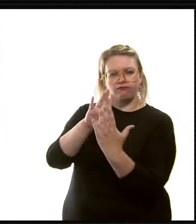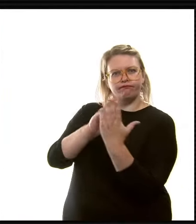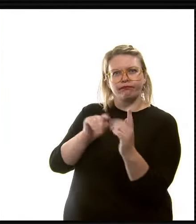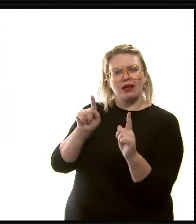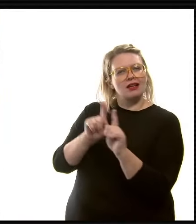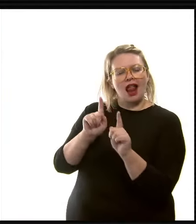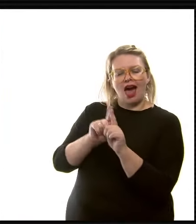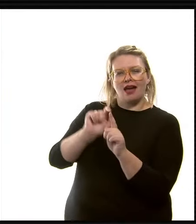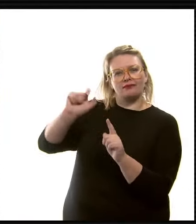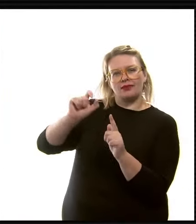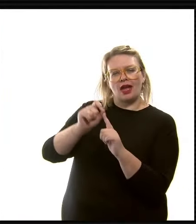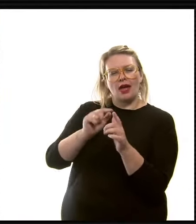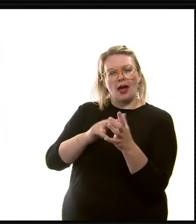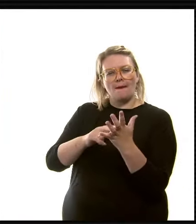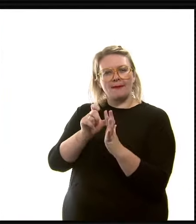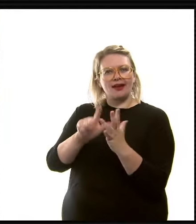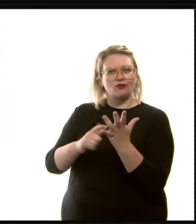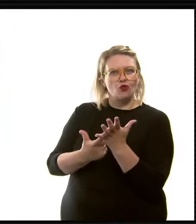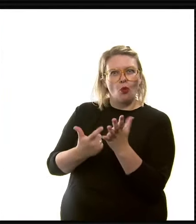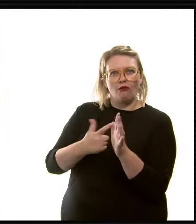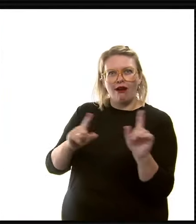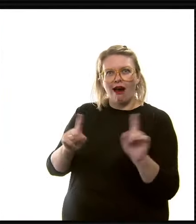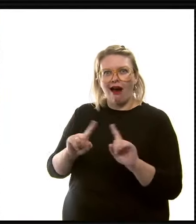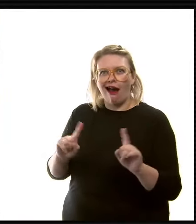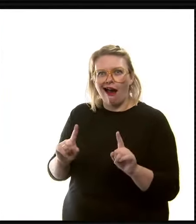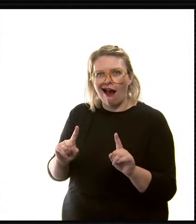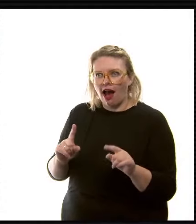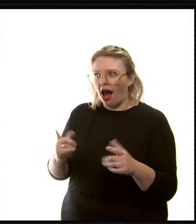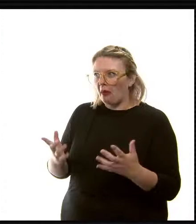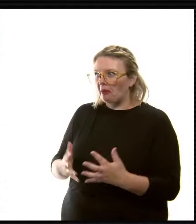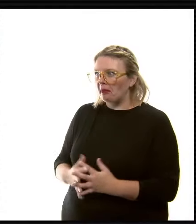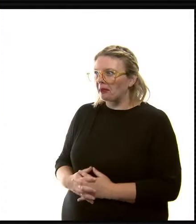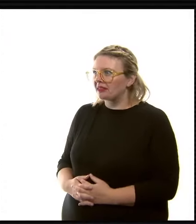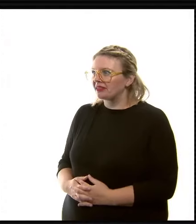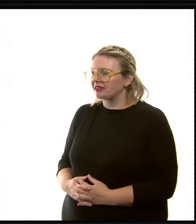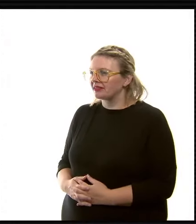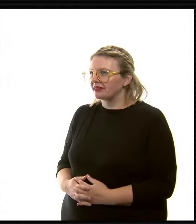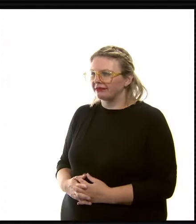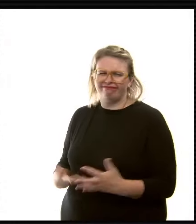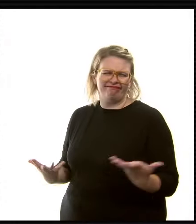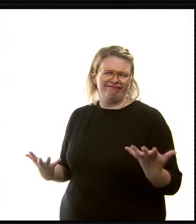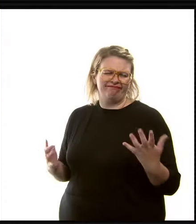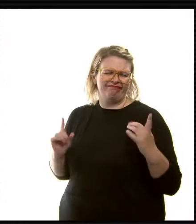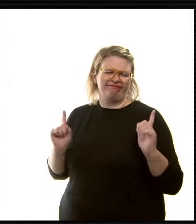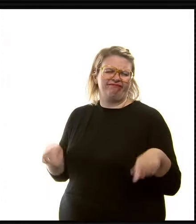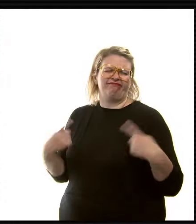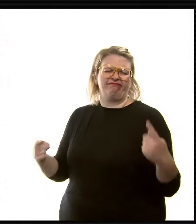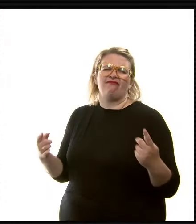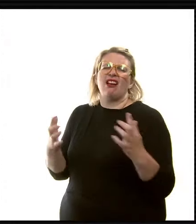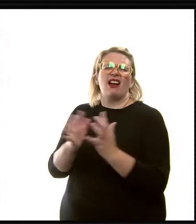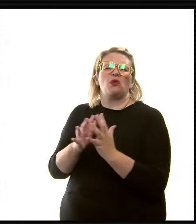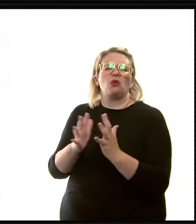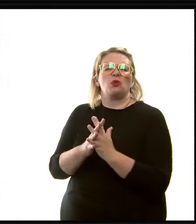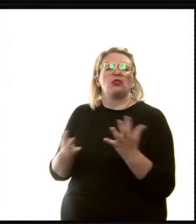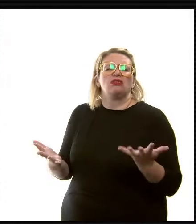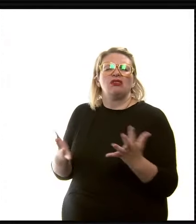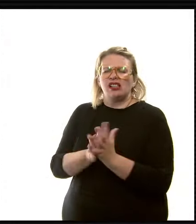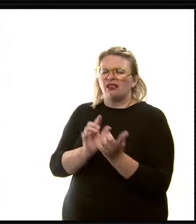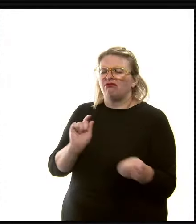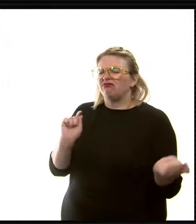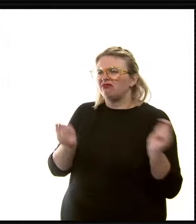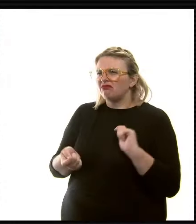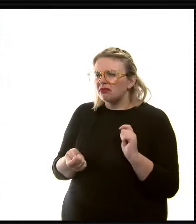don't know, approximation of Pandora that we just witnessed? I mean, I'd love that, but come on, that could never happen. Like, not even